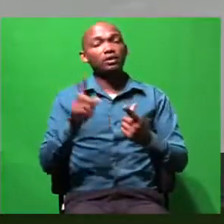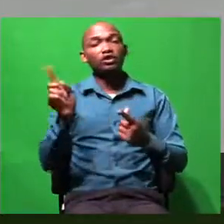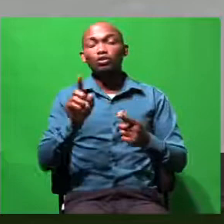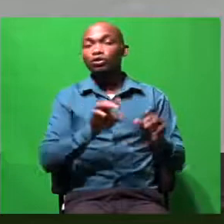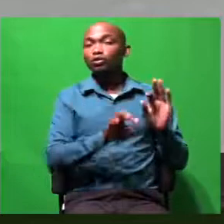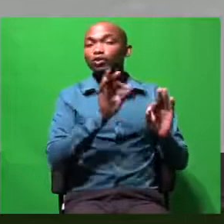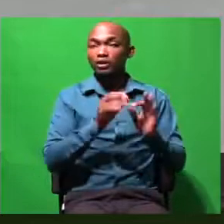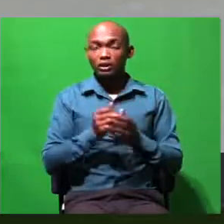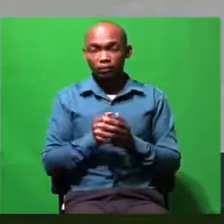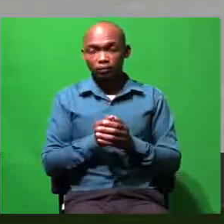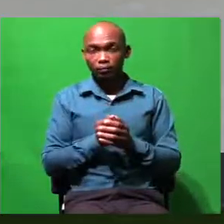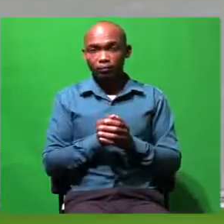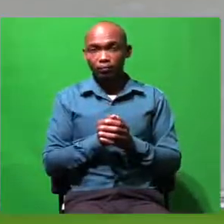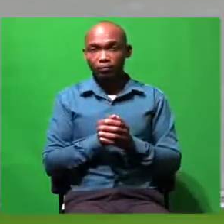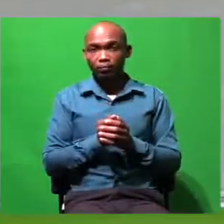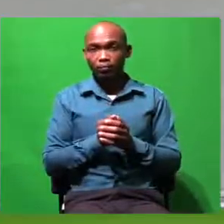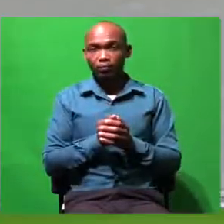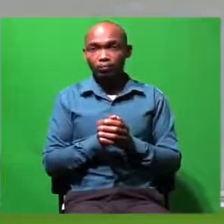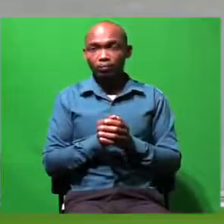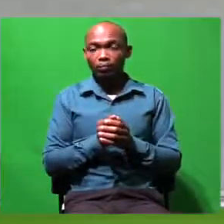are there in their place.